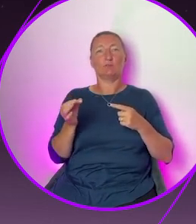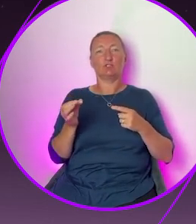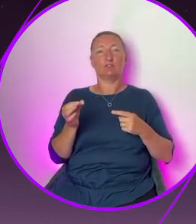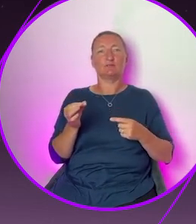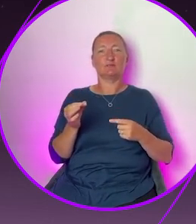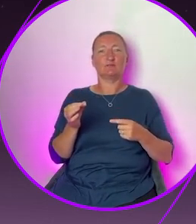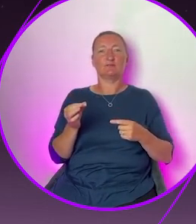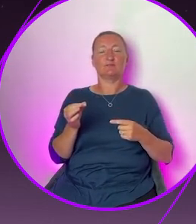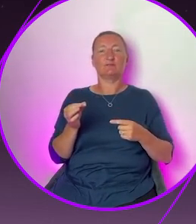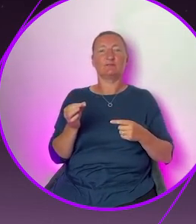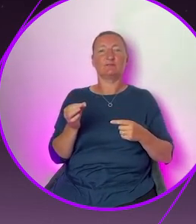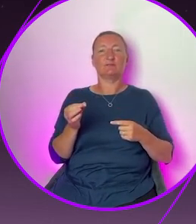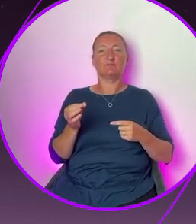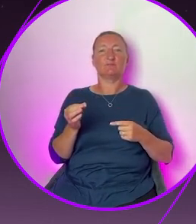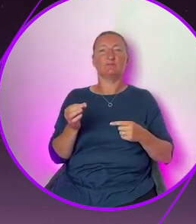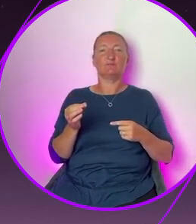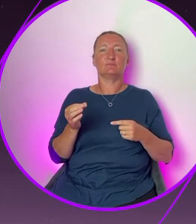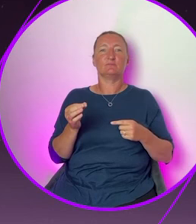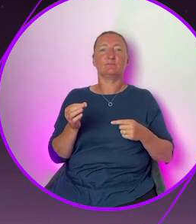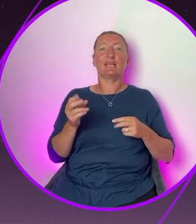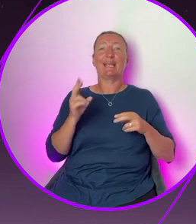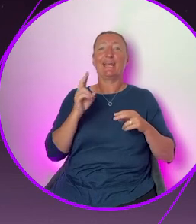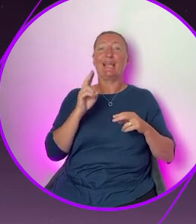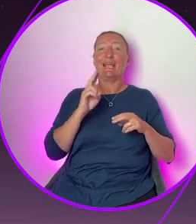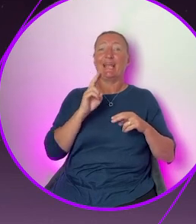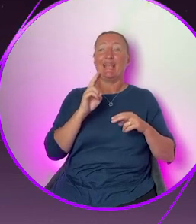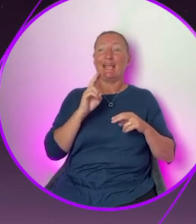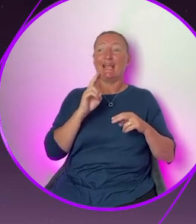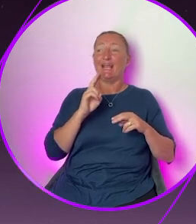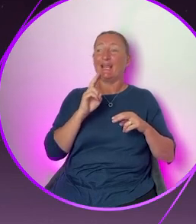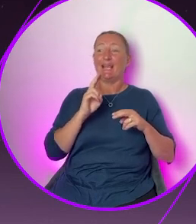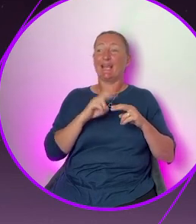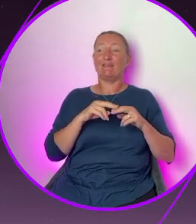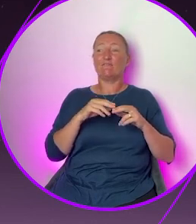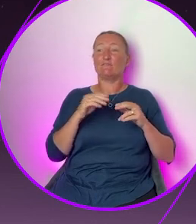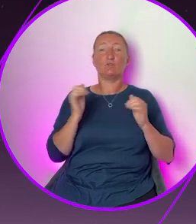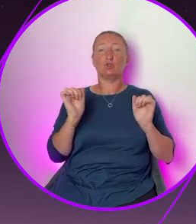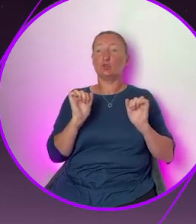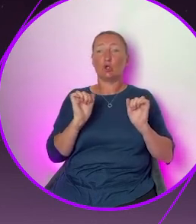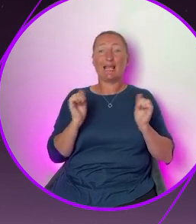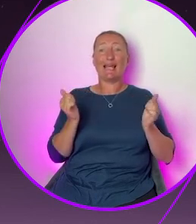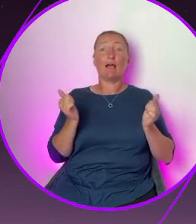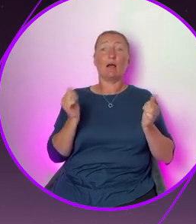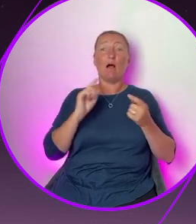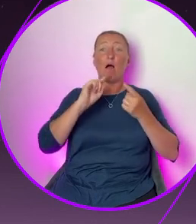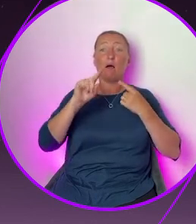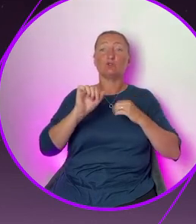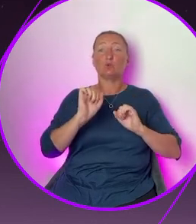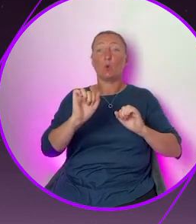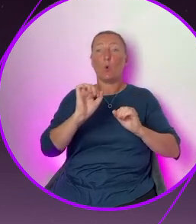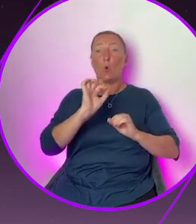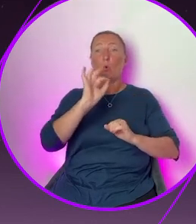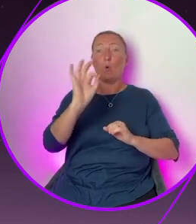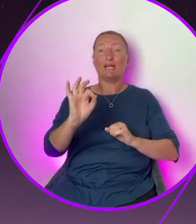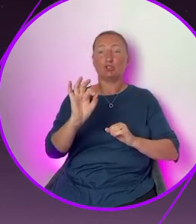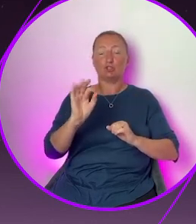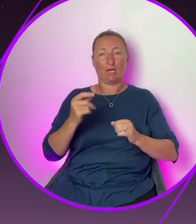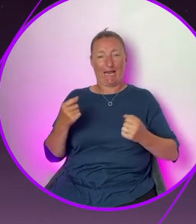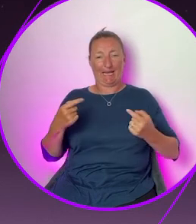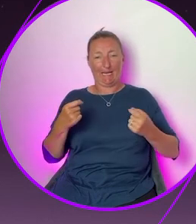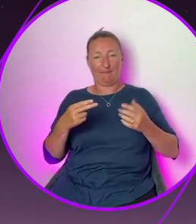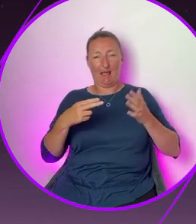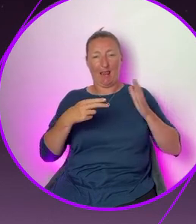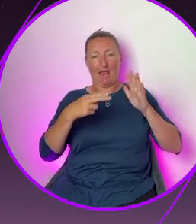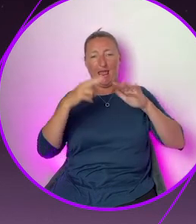have an option for that. If we haven't had time to get to your question, please get in touch with us on our email. Our address is